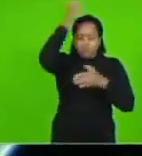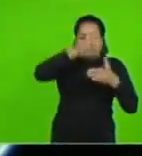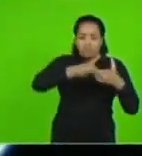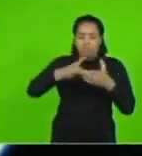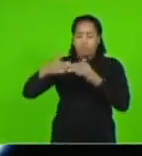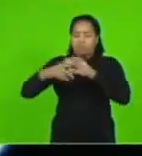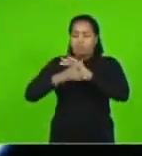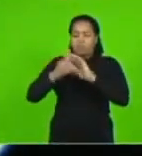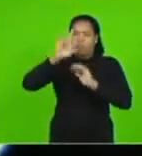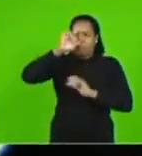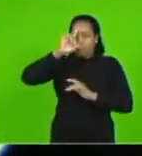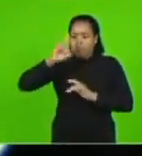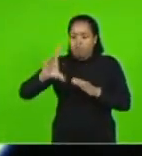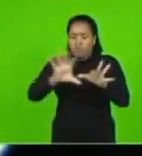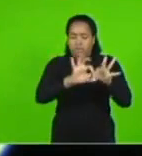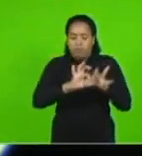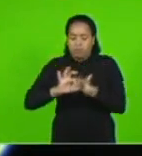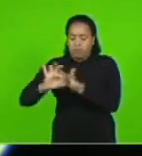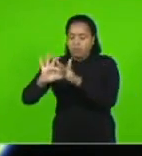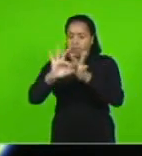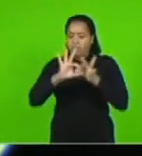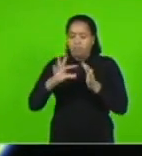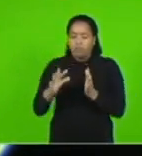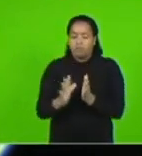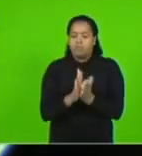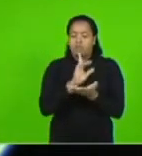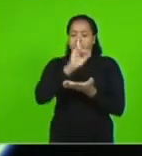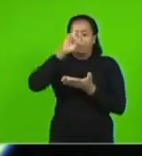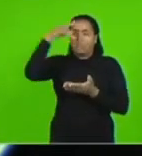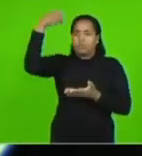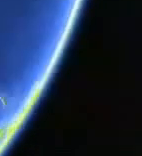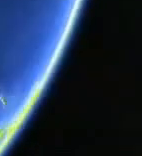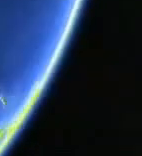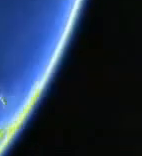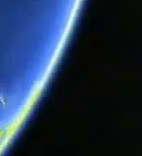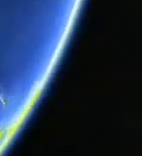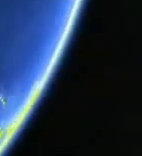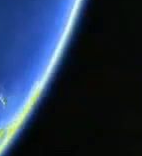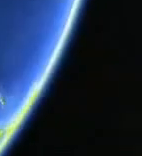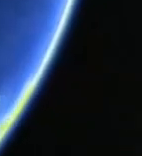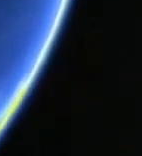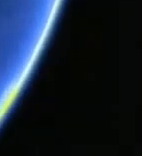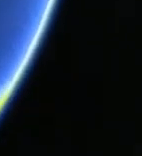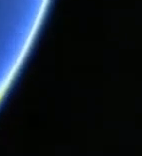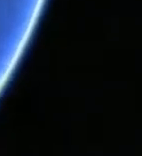doctrine and from the direction of the Holy Spirit with the living Word.